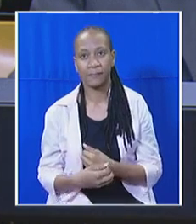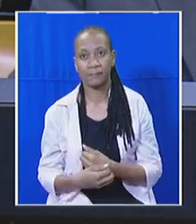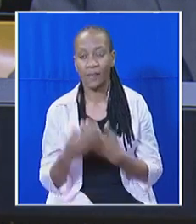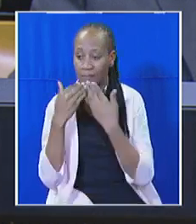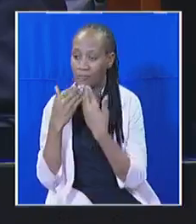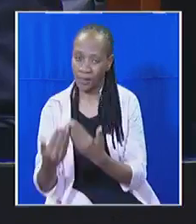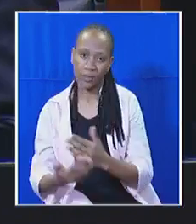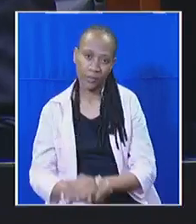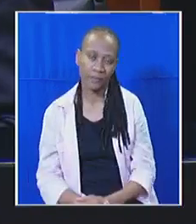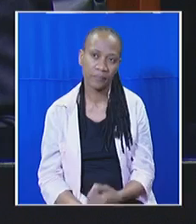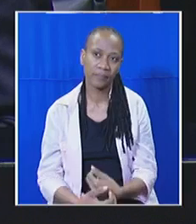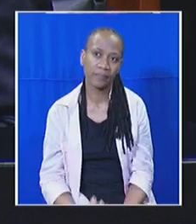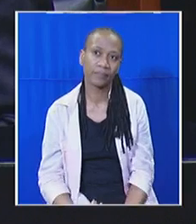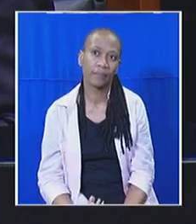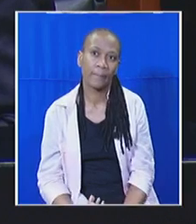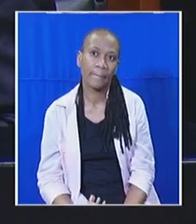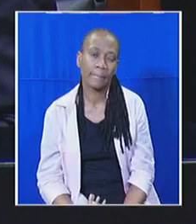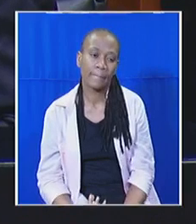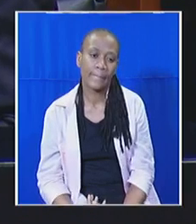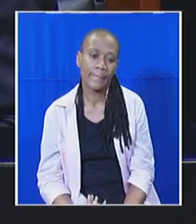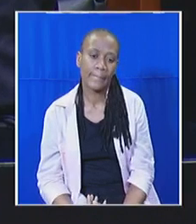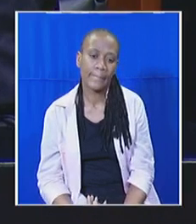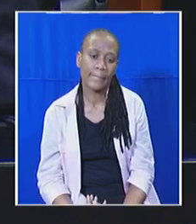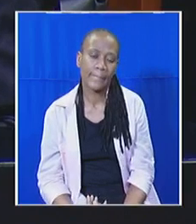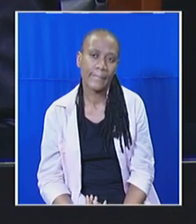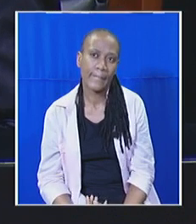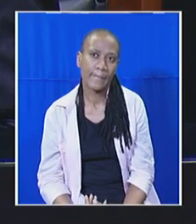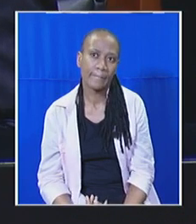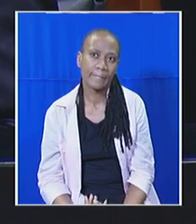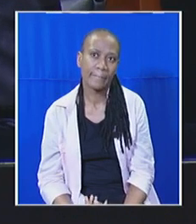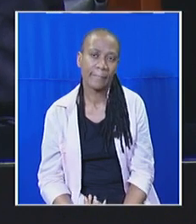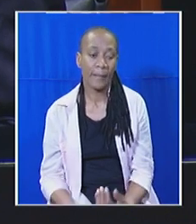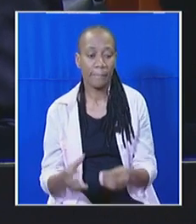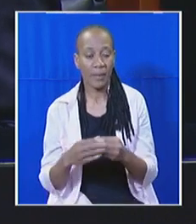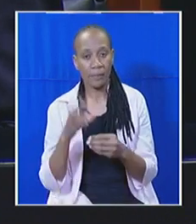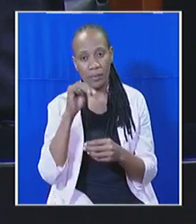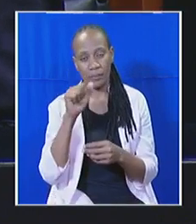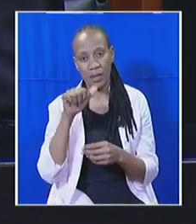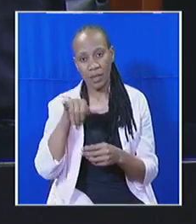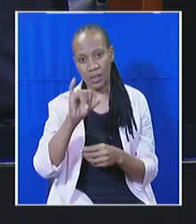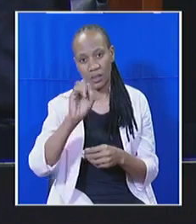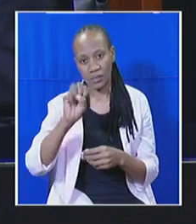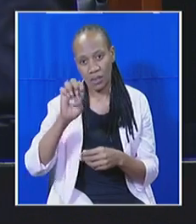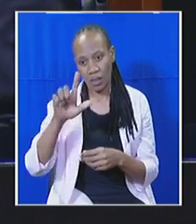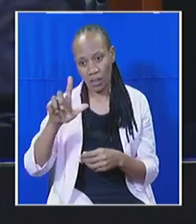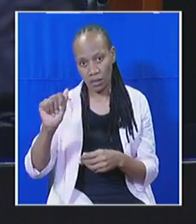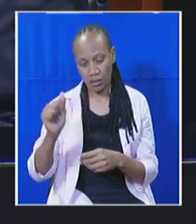you. Thank you, Member. Honorable Maisela.